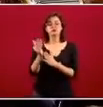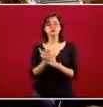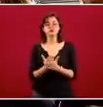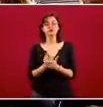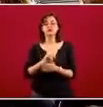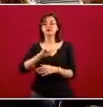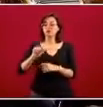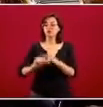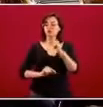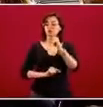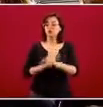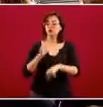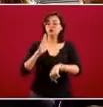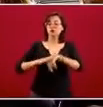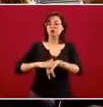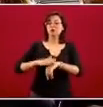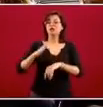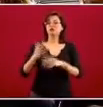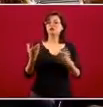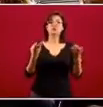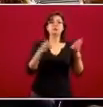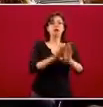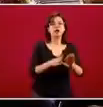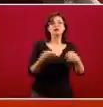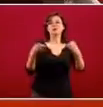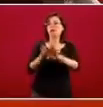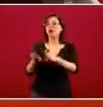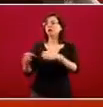schools. That's in total 15 million people.